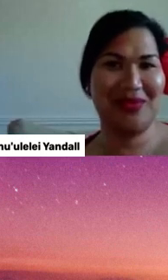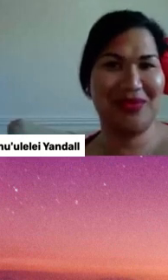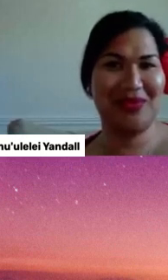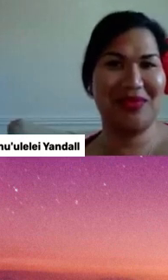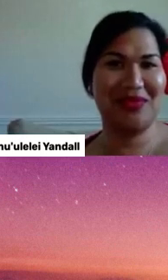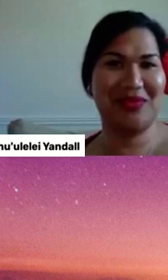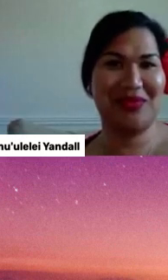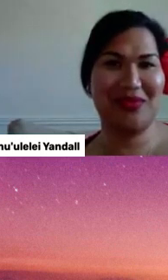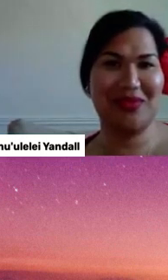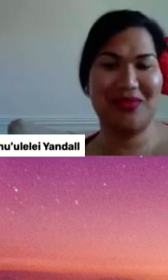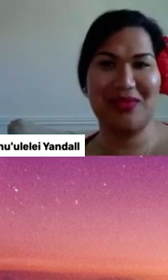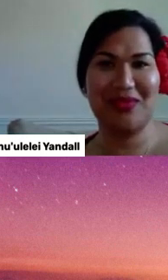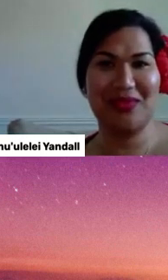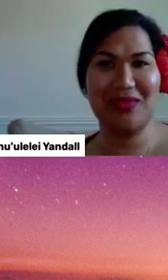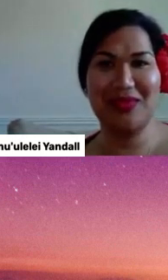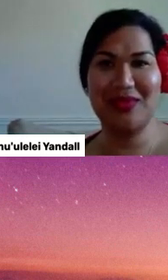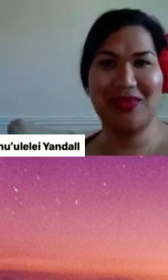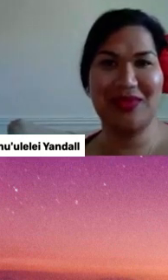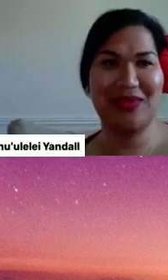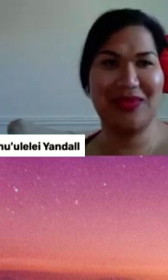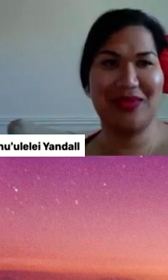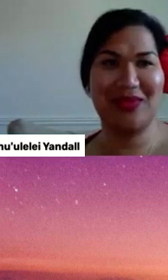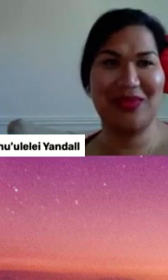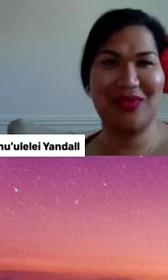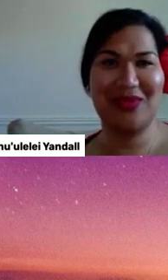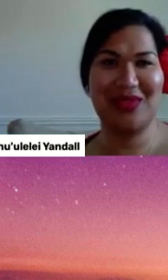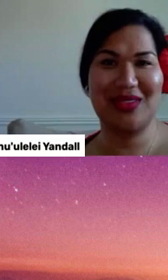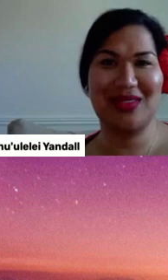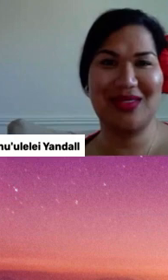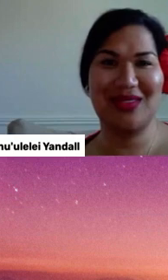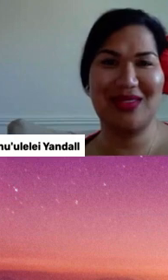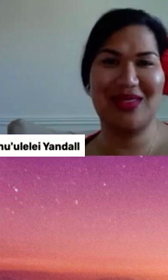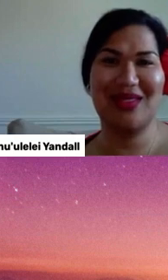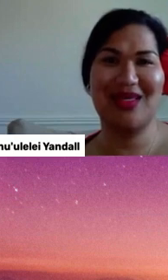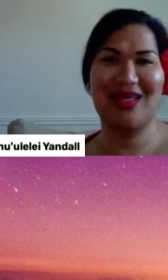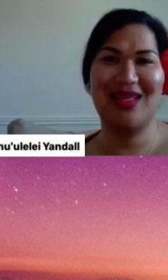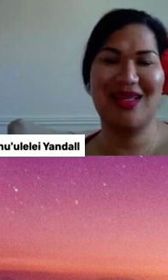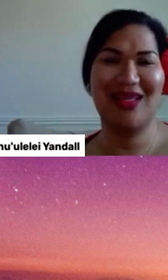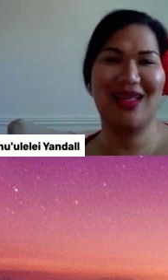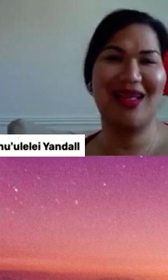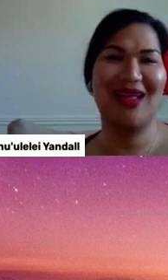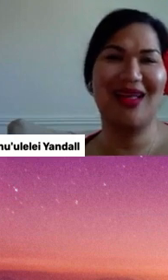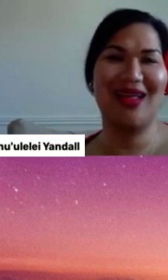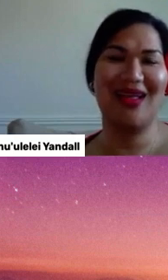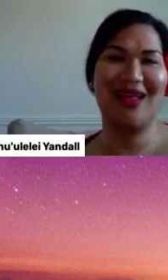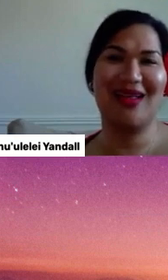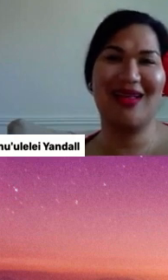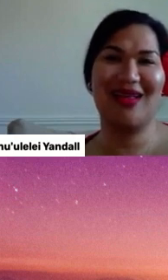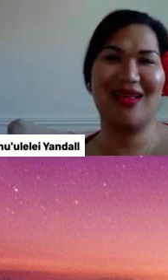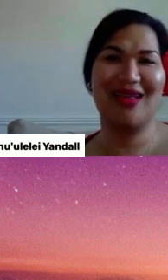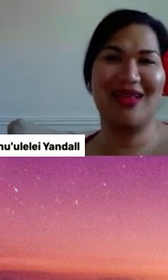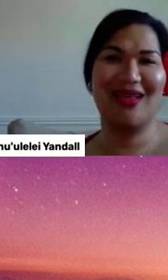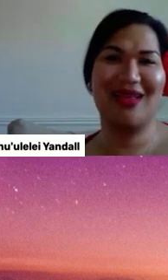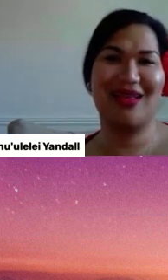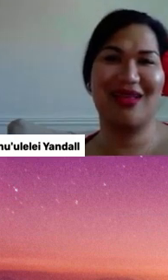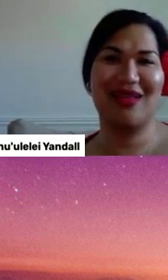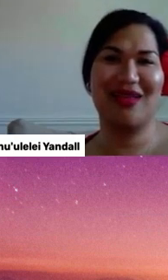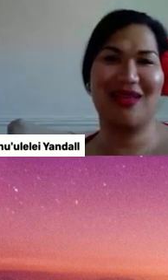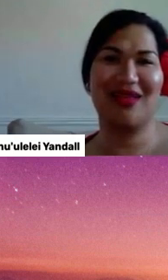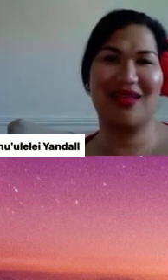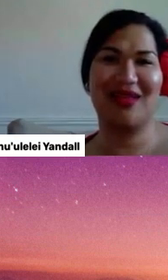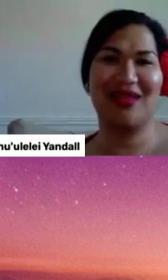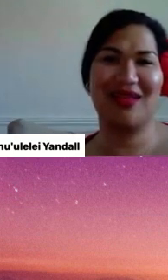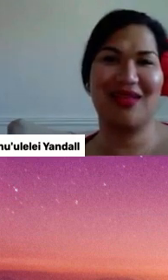Do I popcorn or do we go clockwise? Great question. I think for time, let's go clockwise.